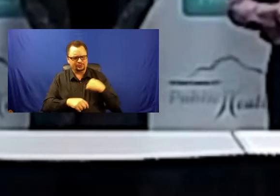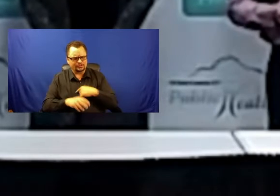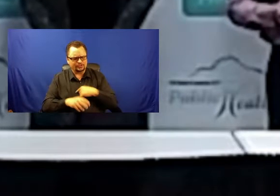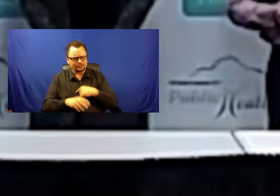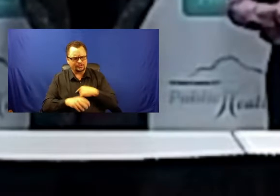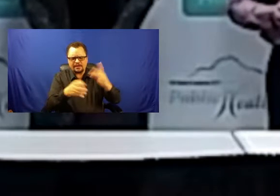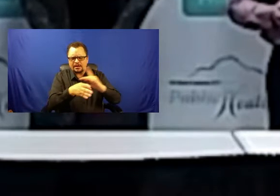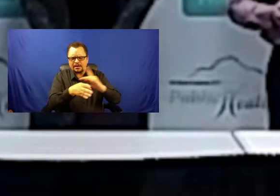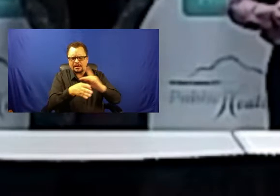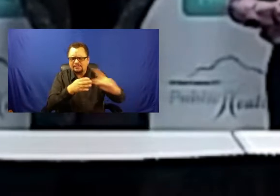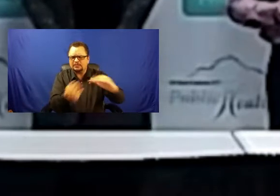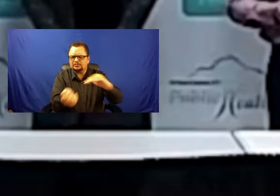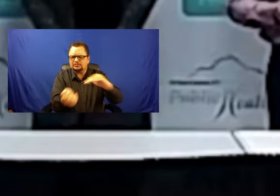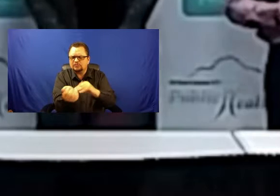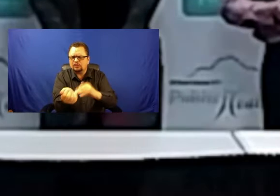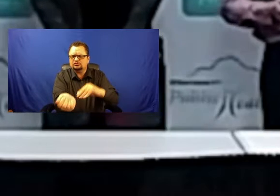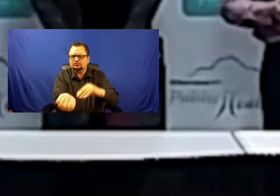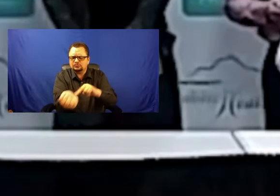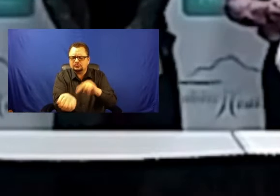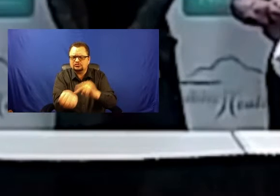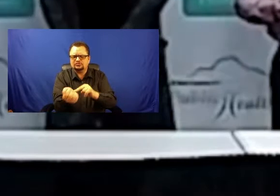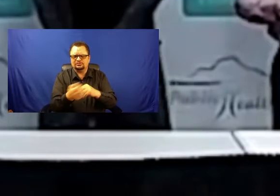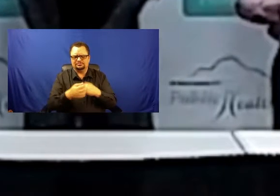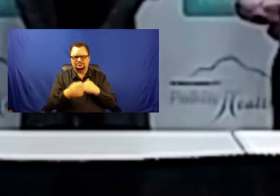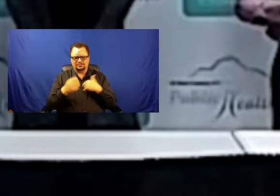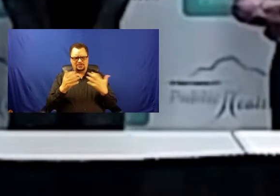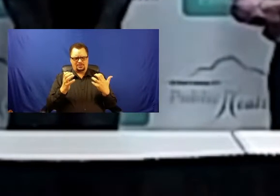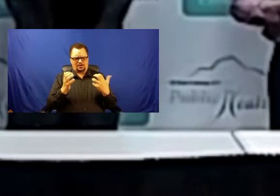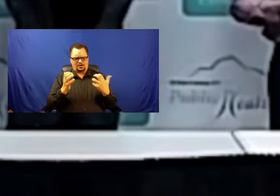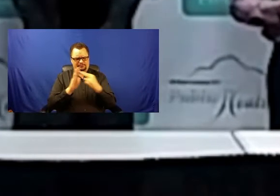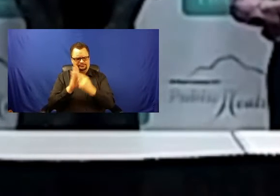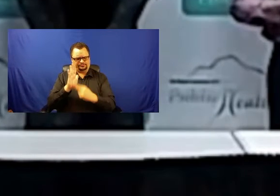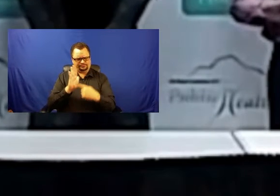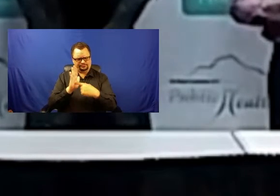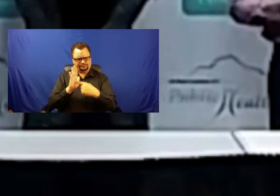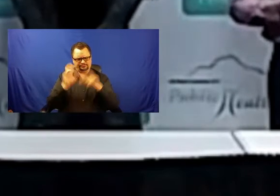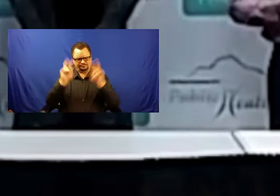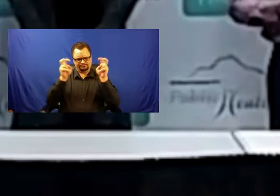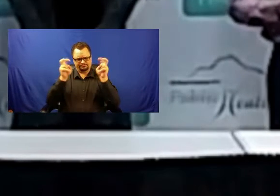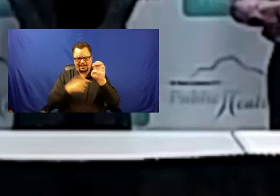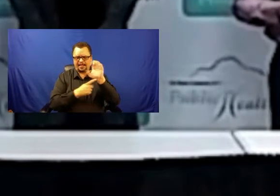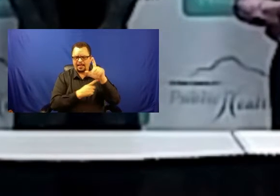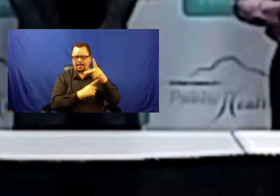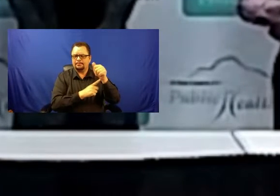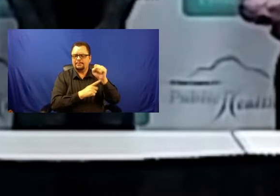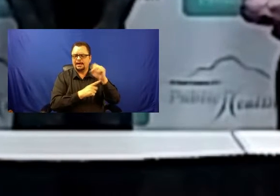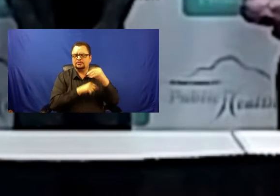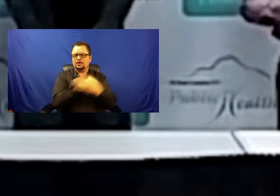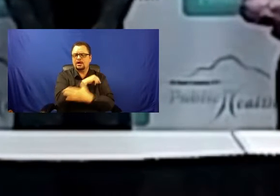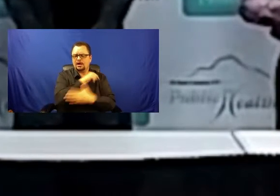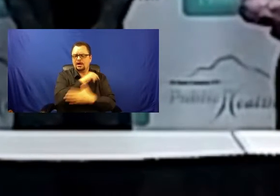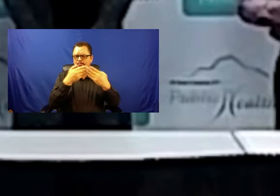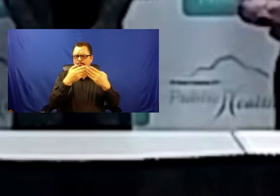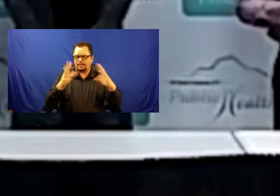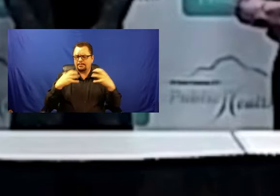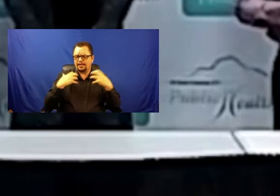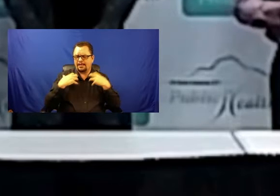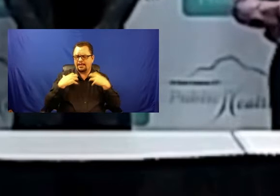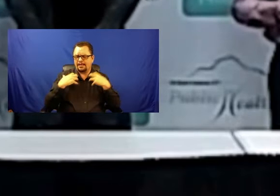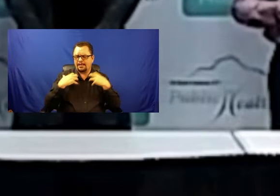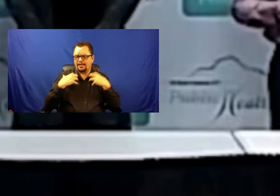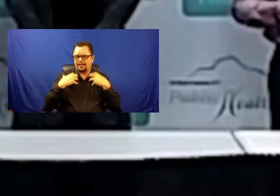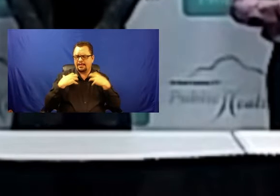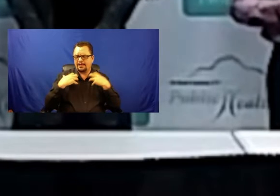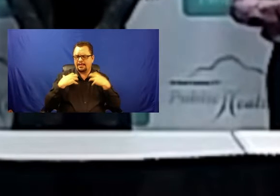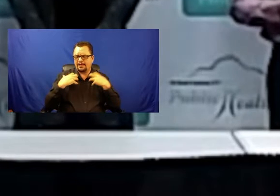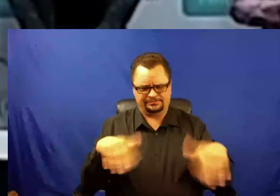El Paso County Public Health. So, you are the light of the world. A city that is set on a